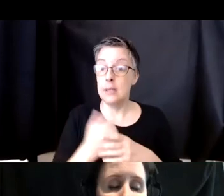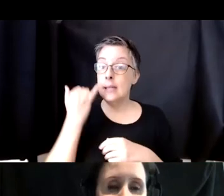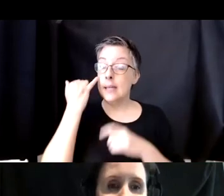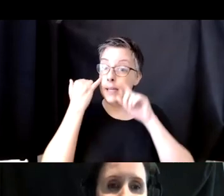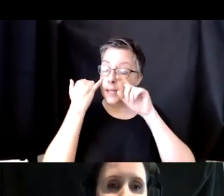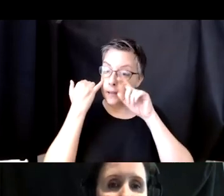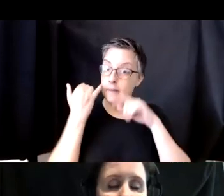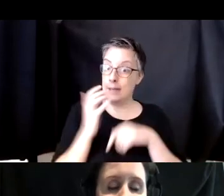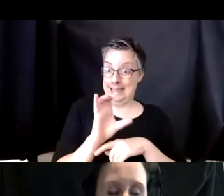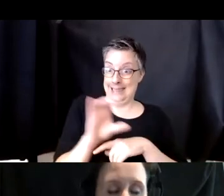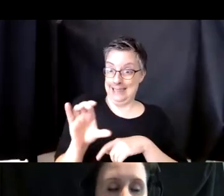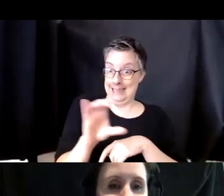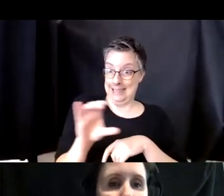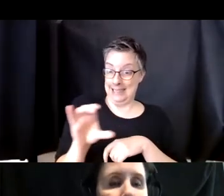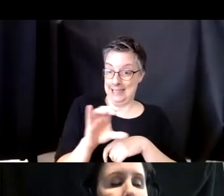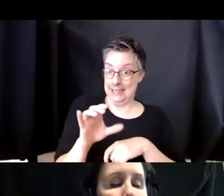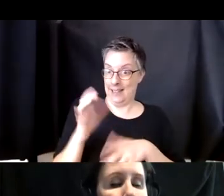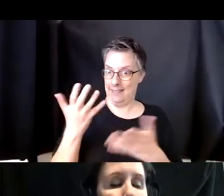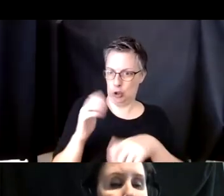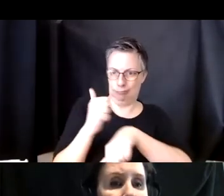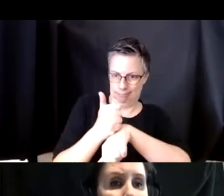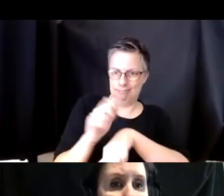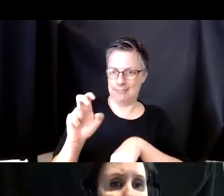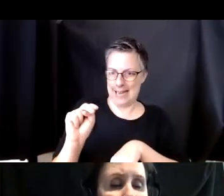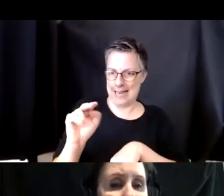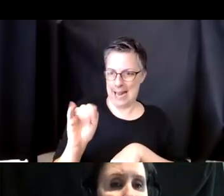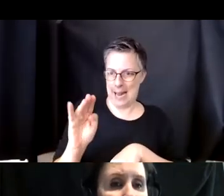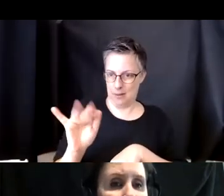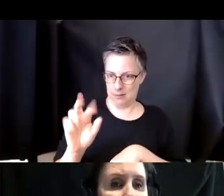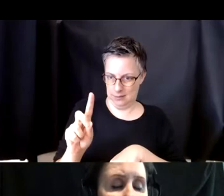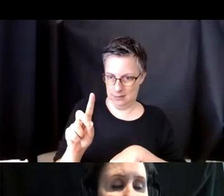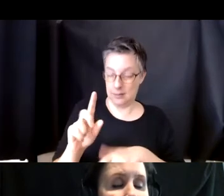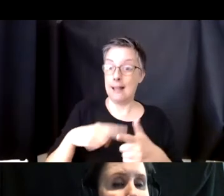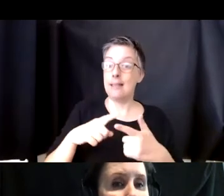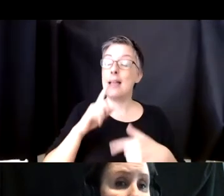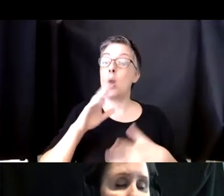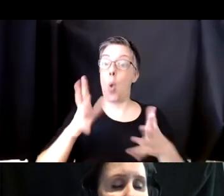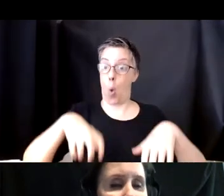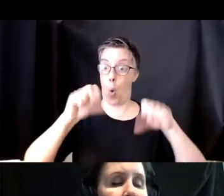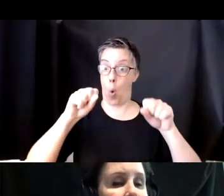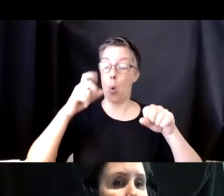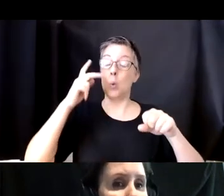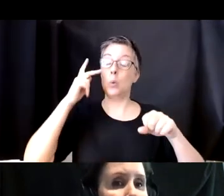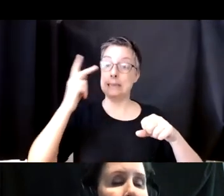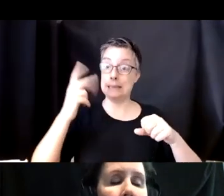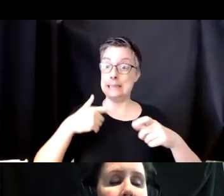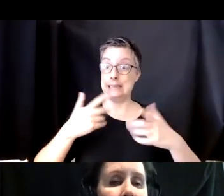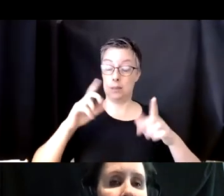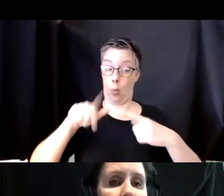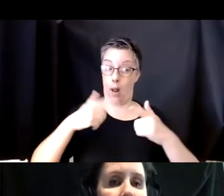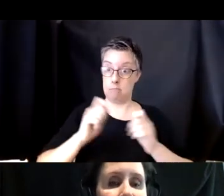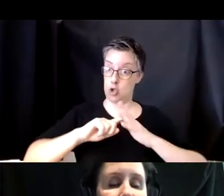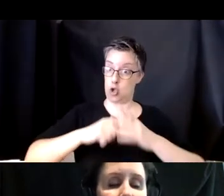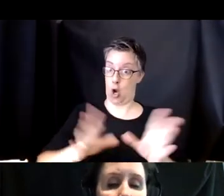closed caption is enabled, what the host will see when he or she starts the meeting is